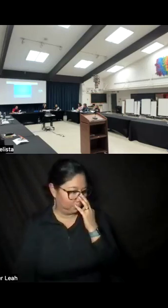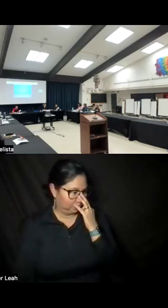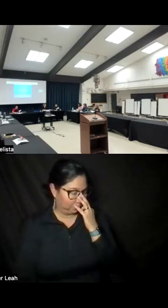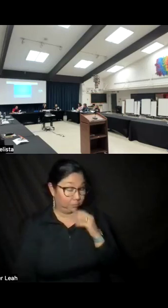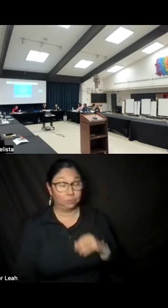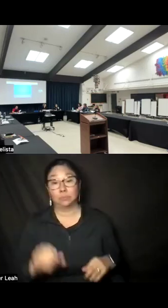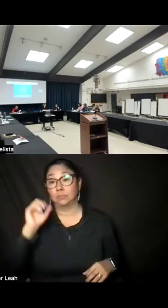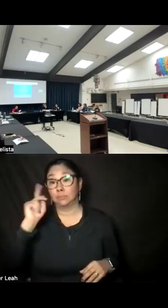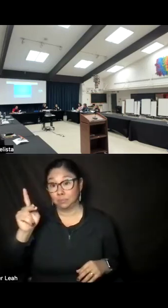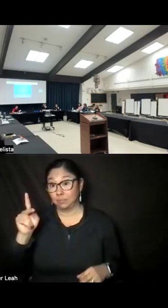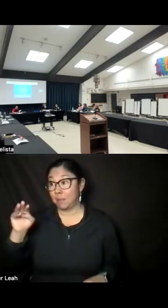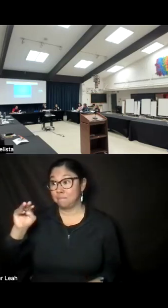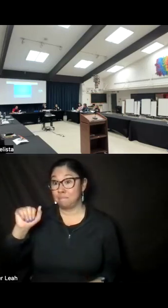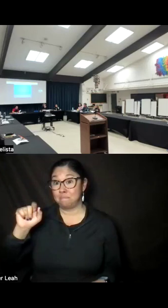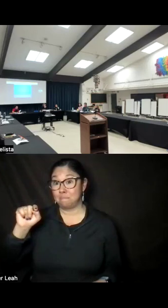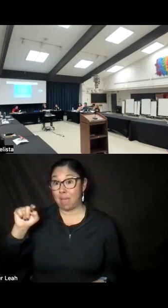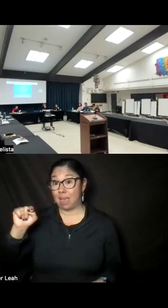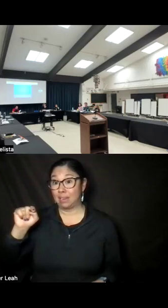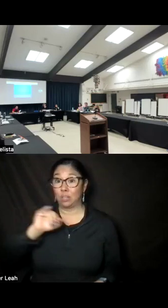And Matt and Julia?